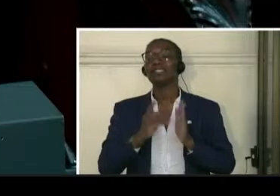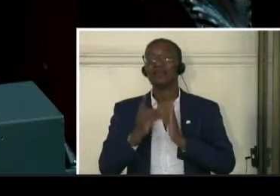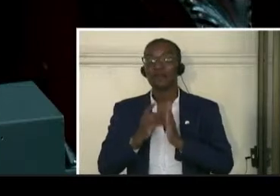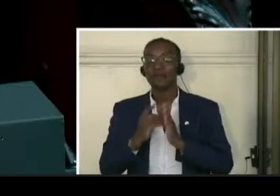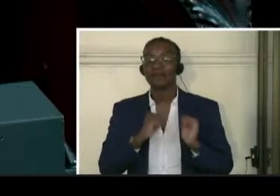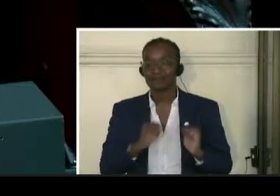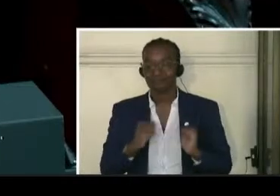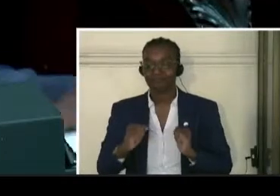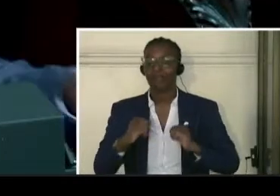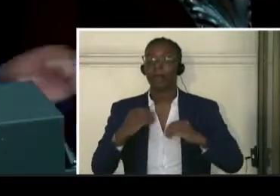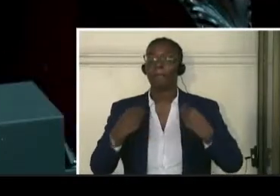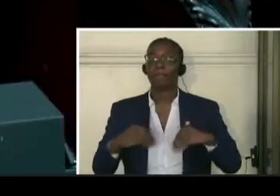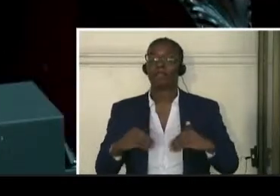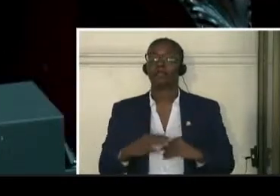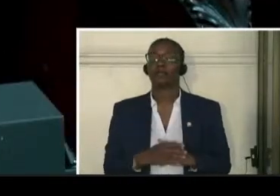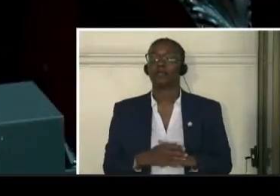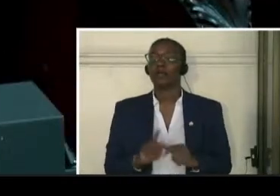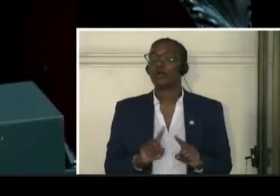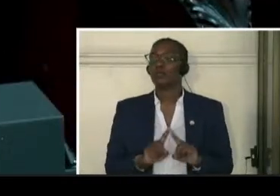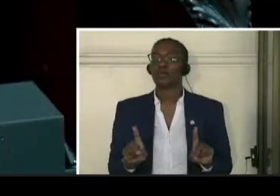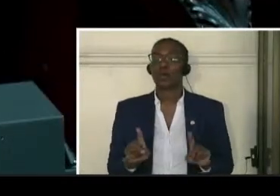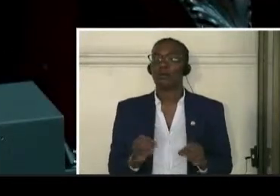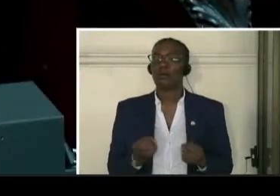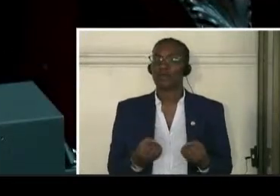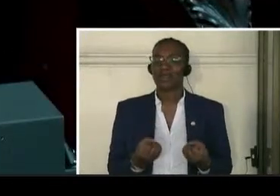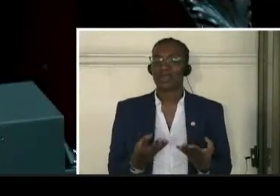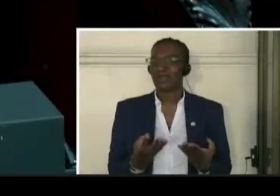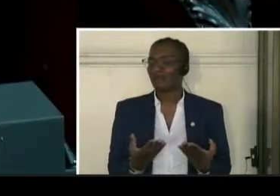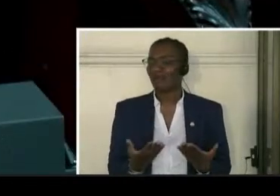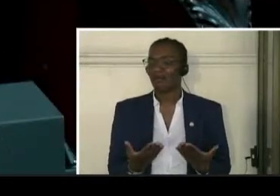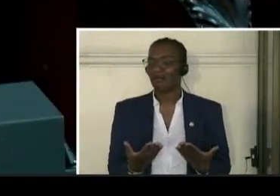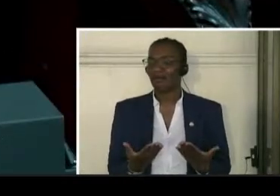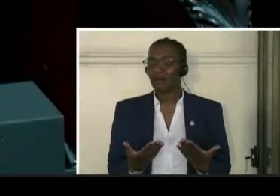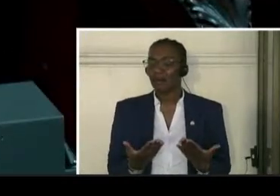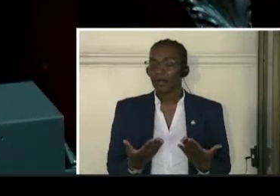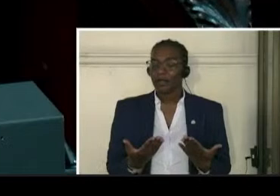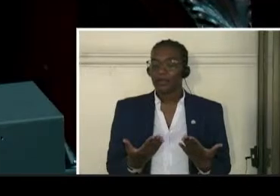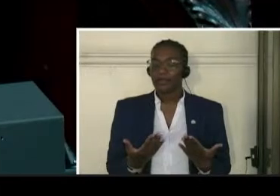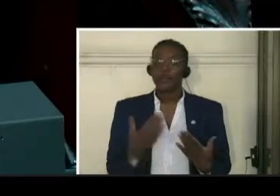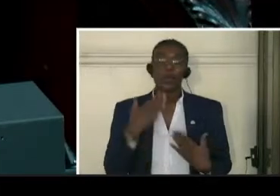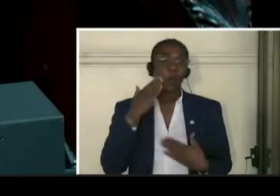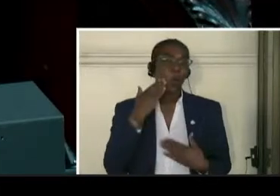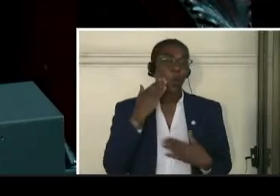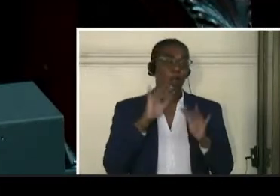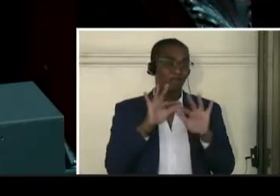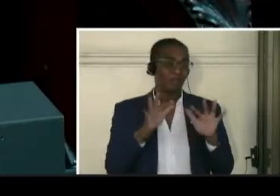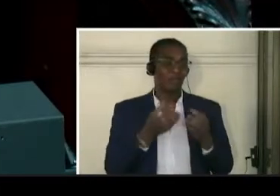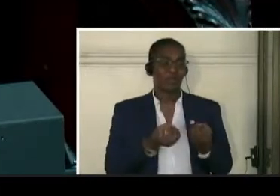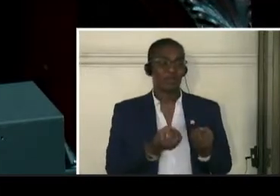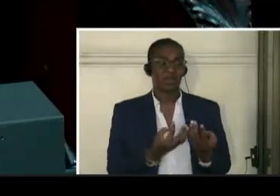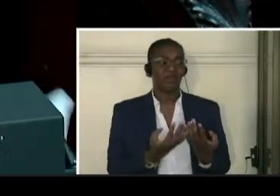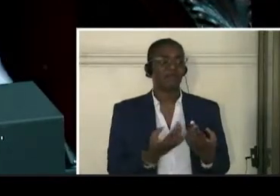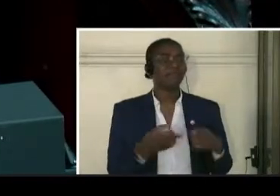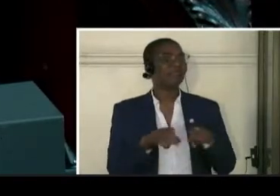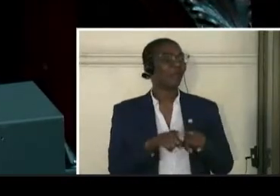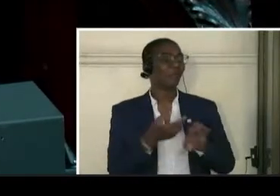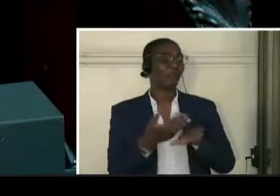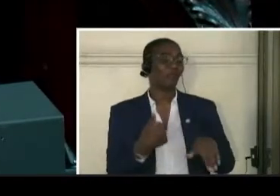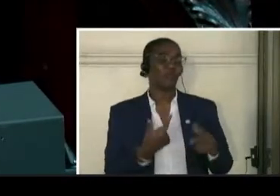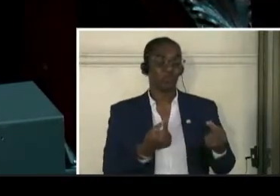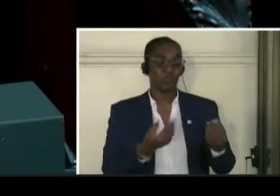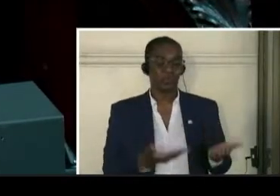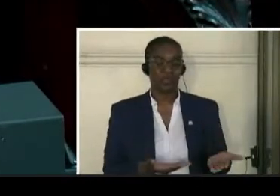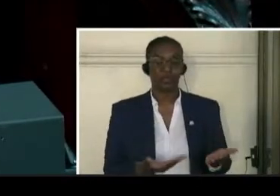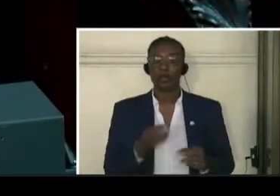sustainable businesses. So akabanika amahewa like what your white supremacy used to do. Honorable